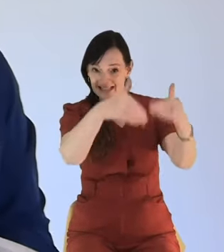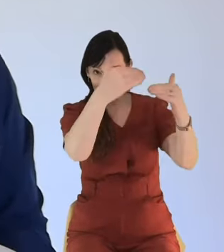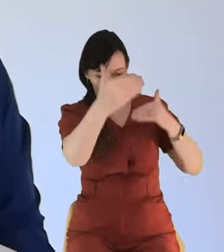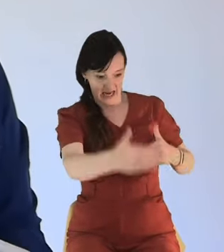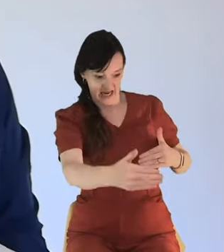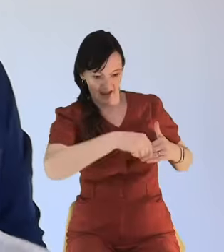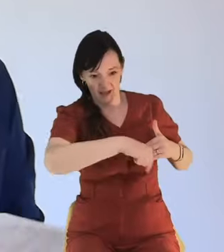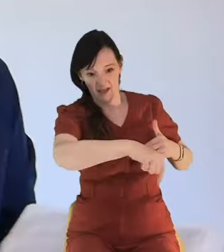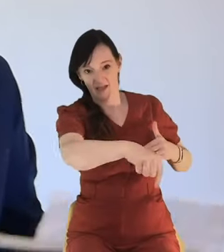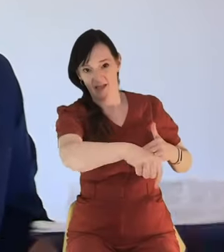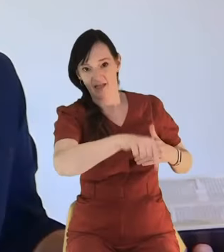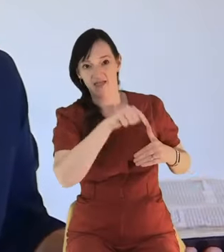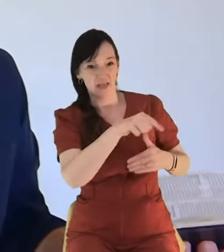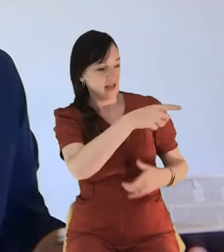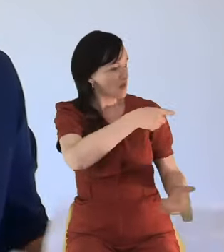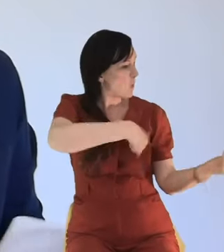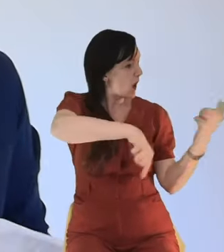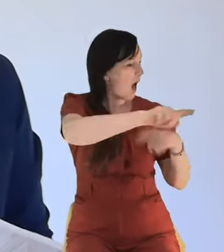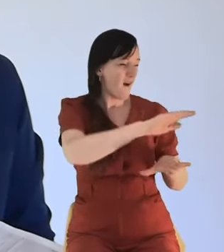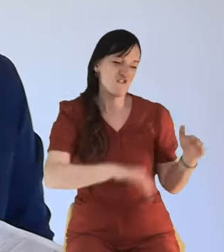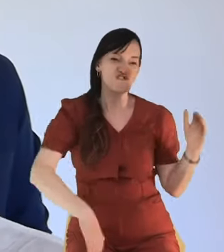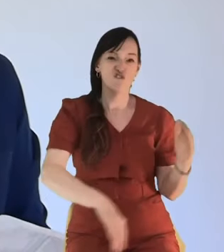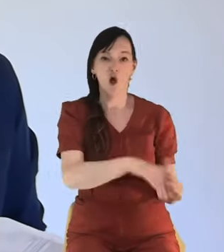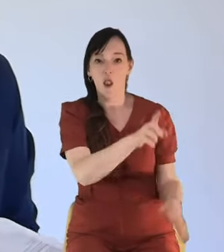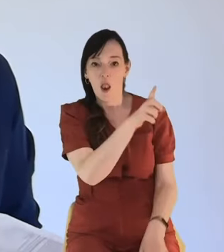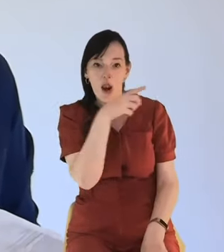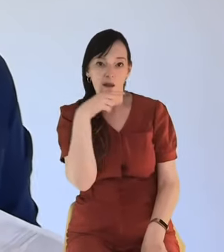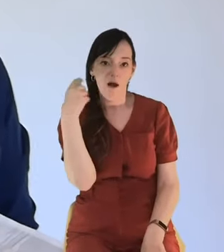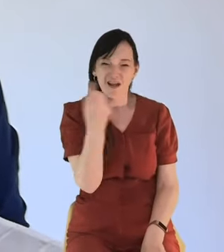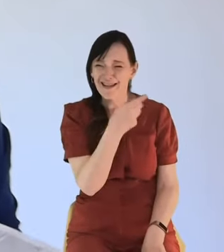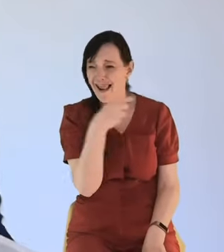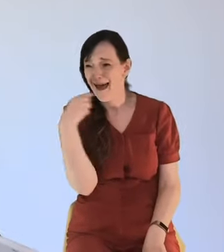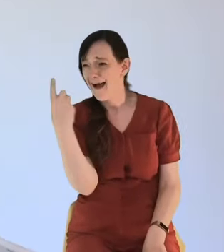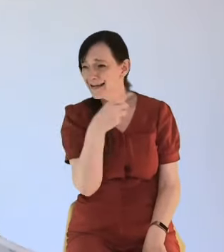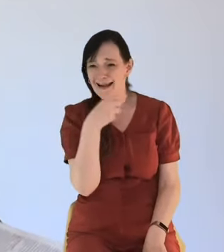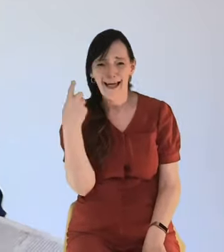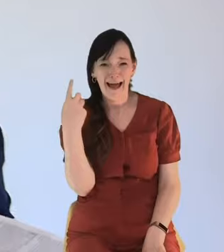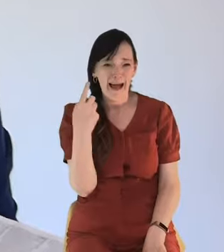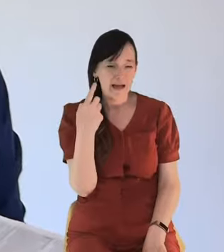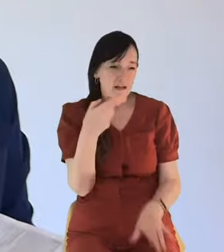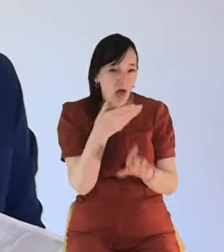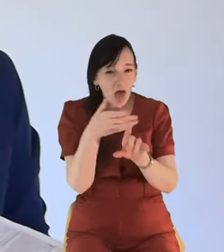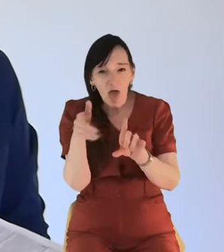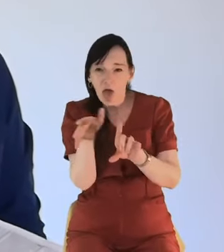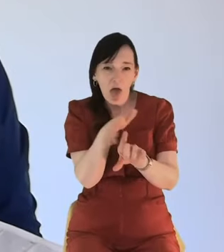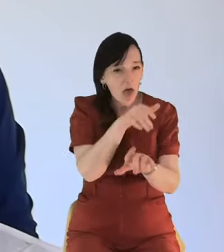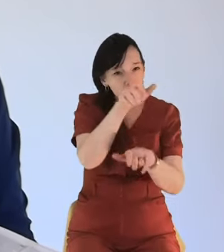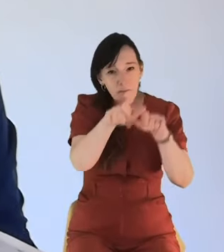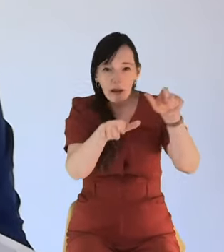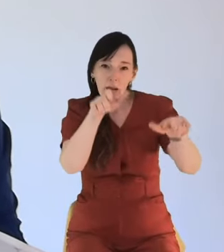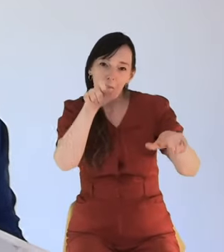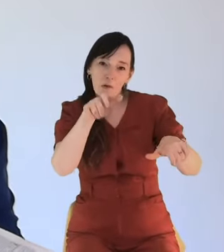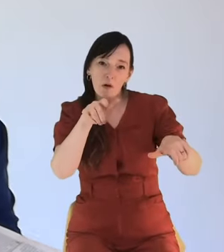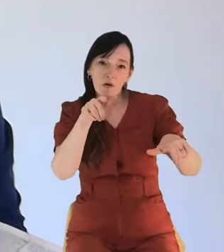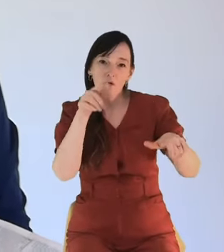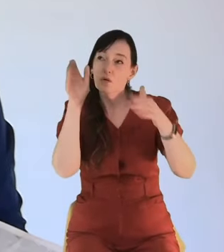be awash with lies. Lies that will deceive people and lead them away